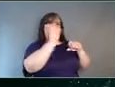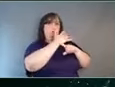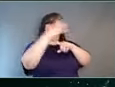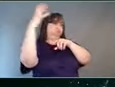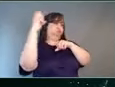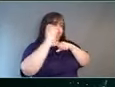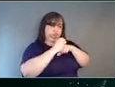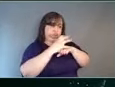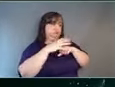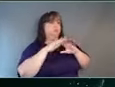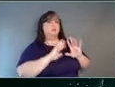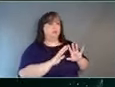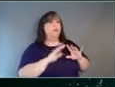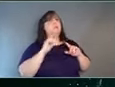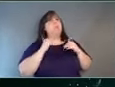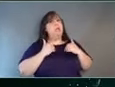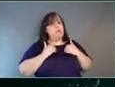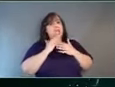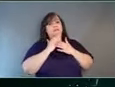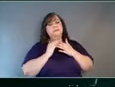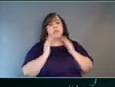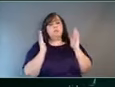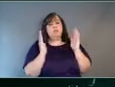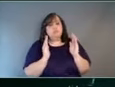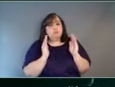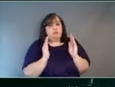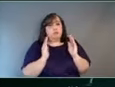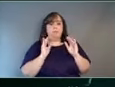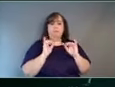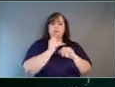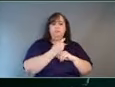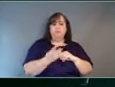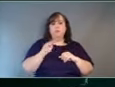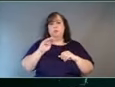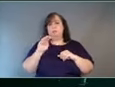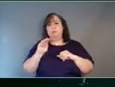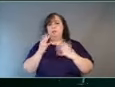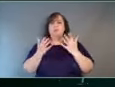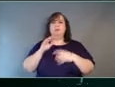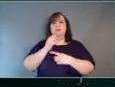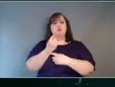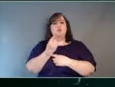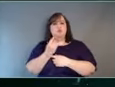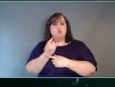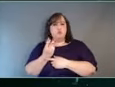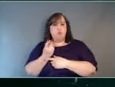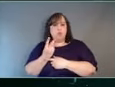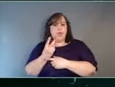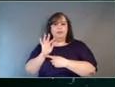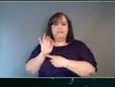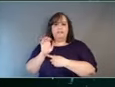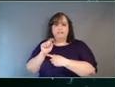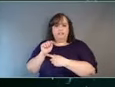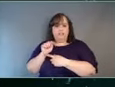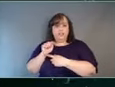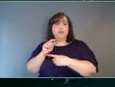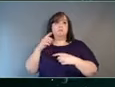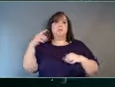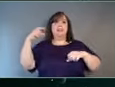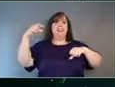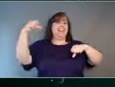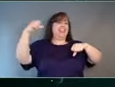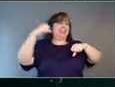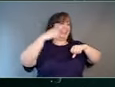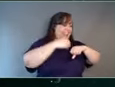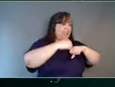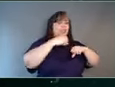asteroids that are smaller, say like about a few meters, maybe like 12 feet across, and those hit maybe once a year, but they break up in the atmosphere